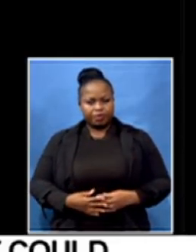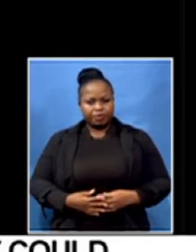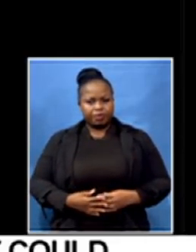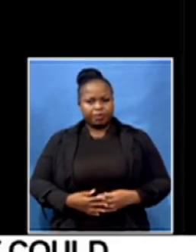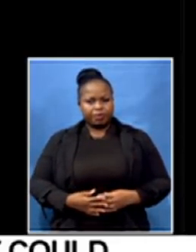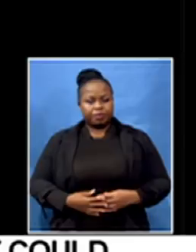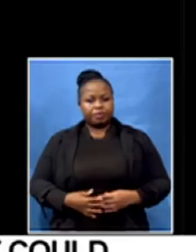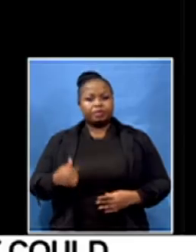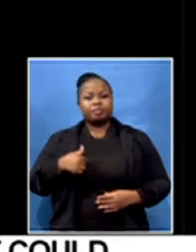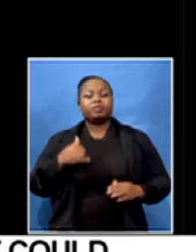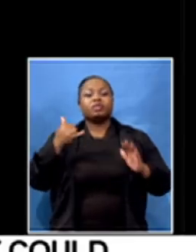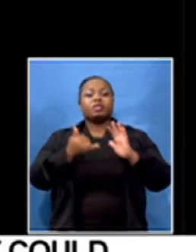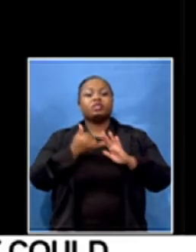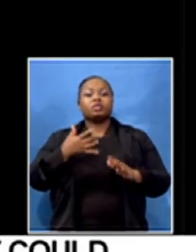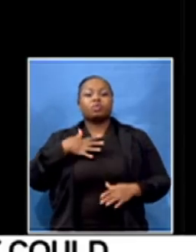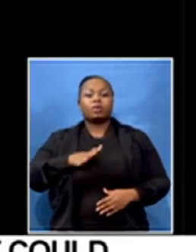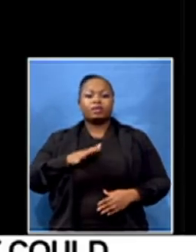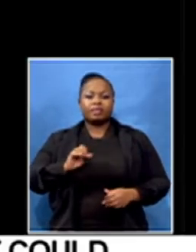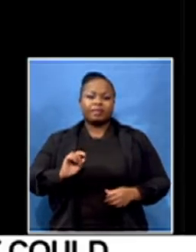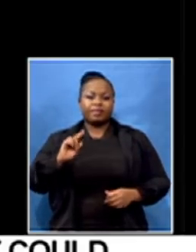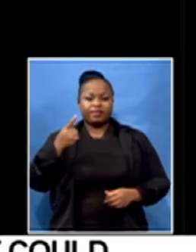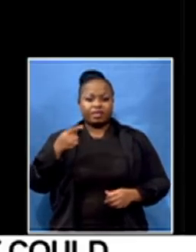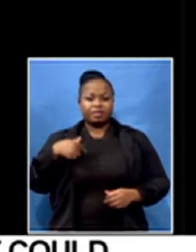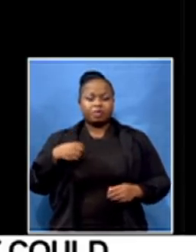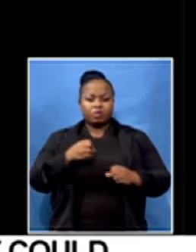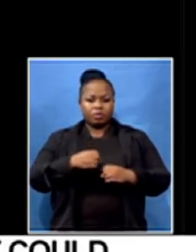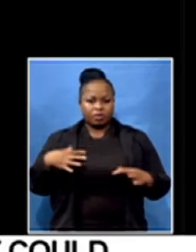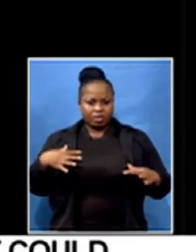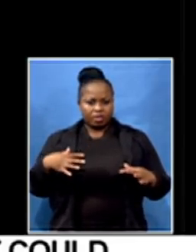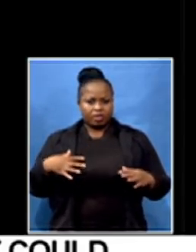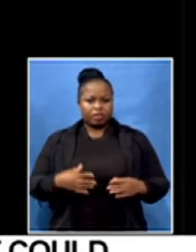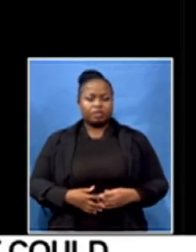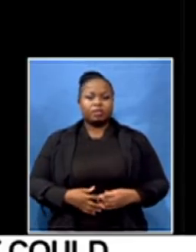I just want to first start by saying that